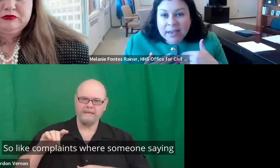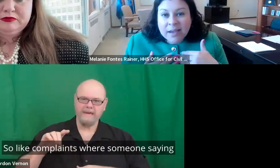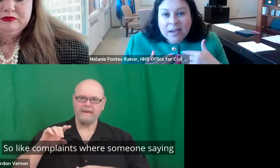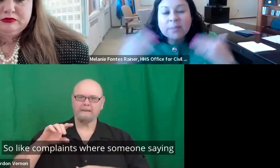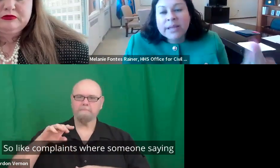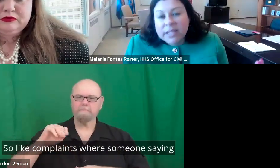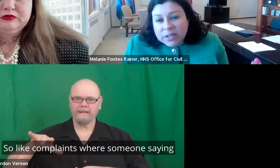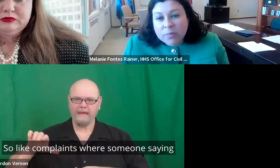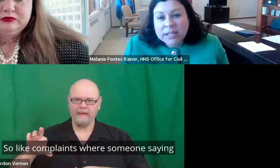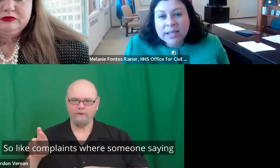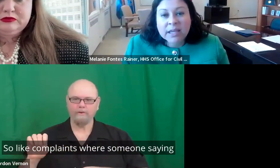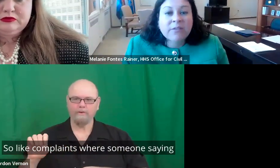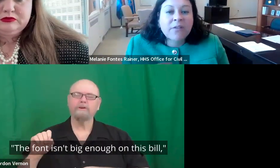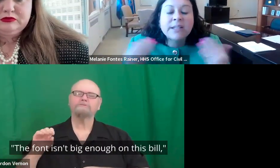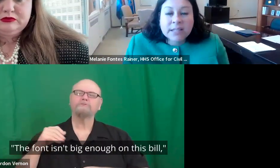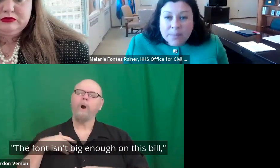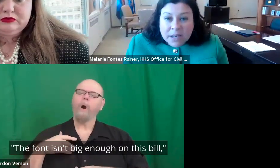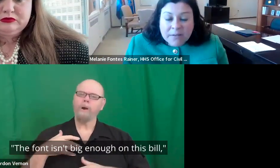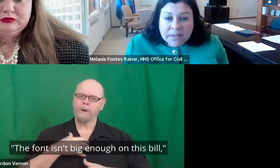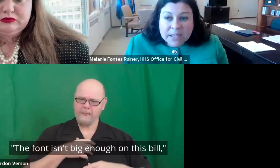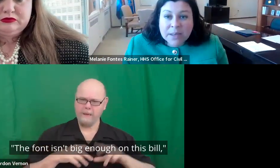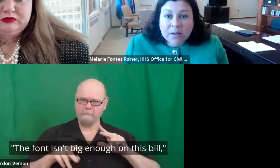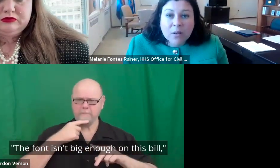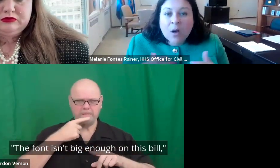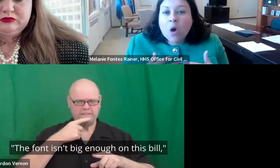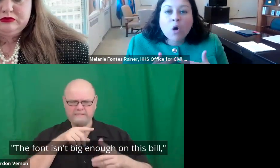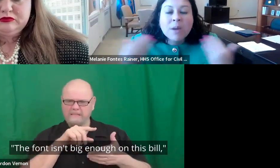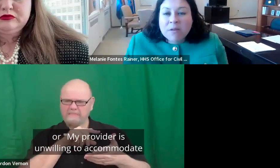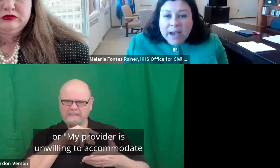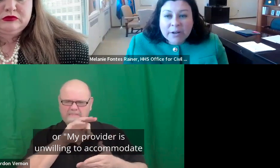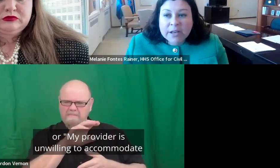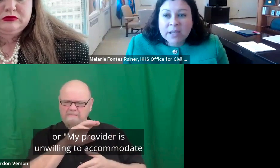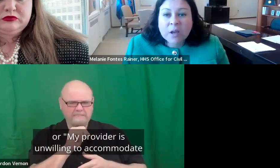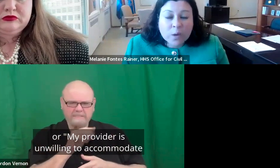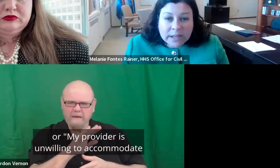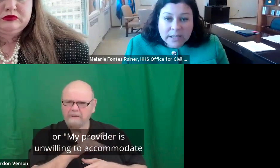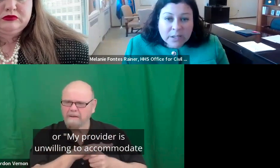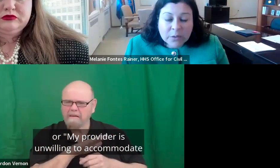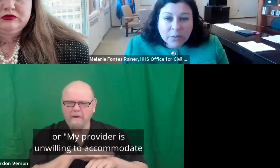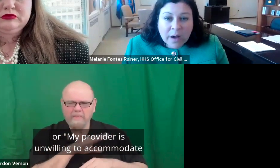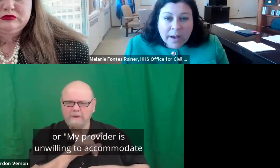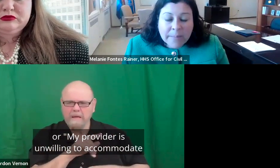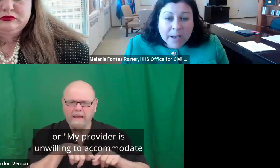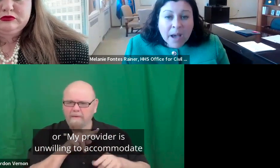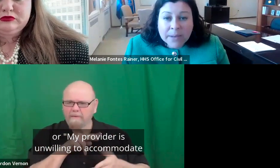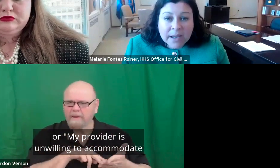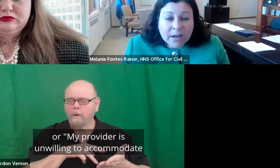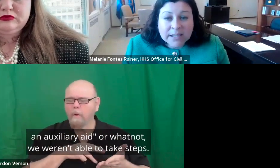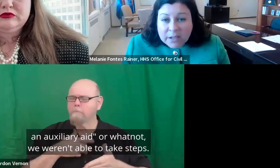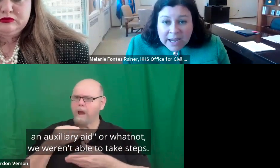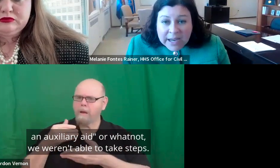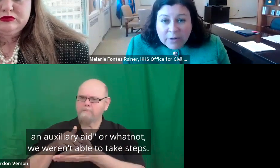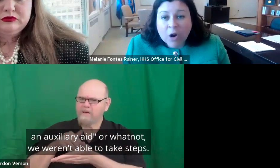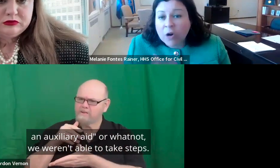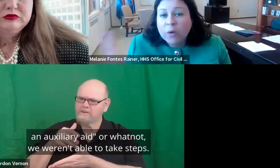So like complaints where someone's saying the font isn't big enough on this bill, or my provider is unwilling to accommodate